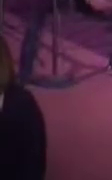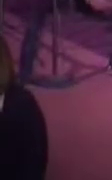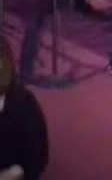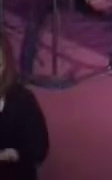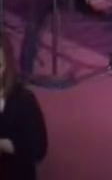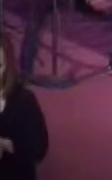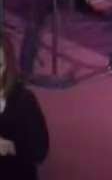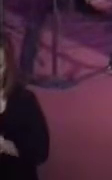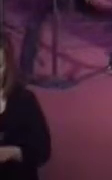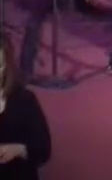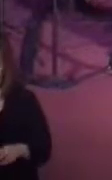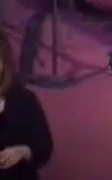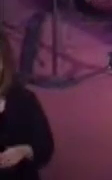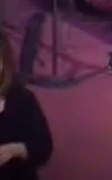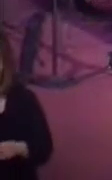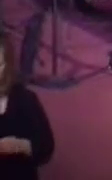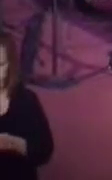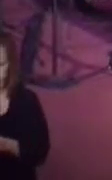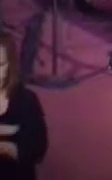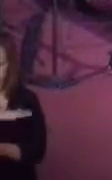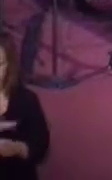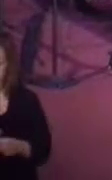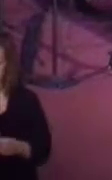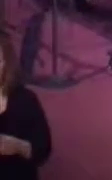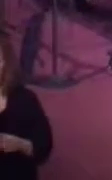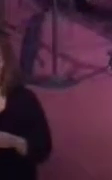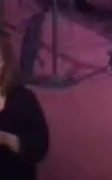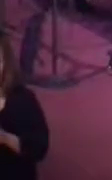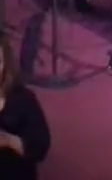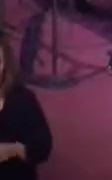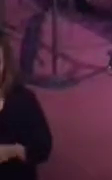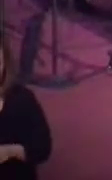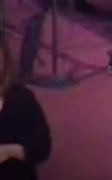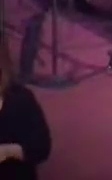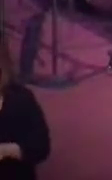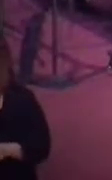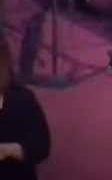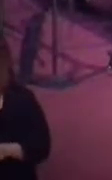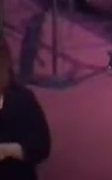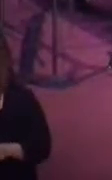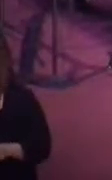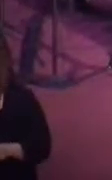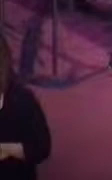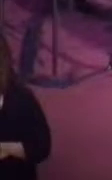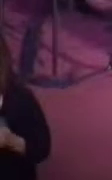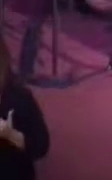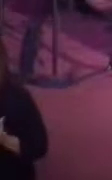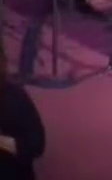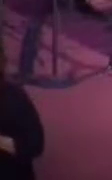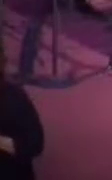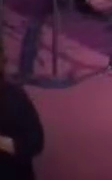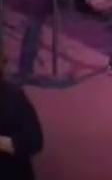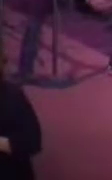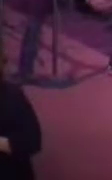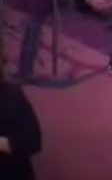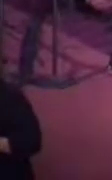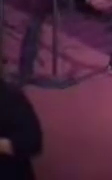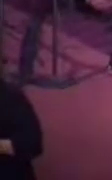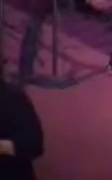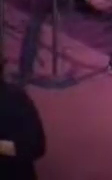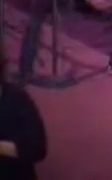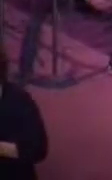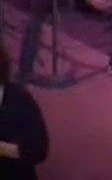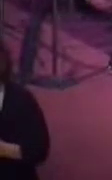surrounding kingdoms, including Israel. And here Daniel stands, 539 BC, and he tells Belshazzar, "Belshazzar, you're